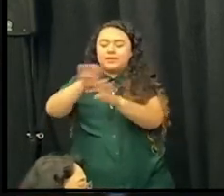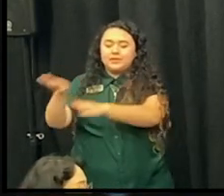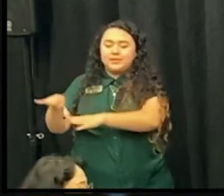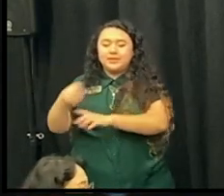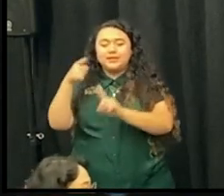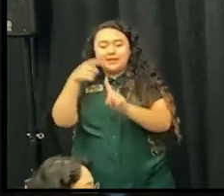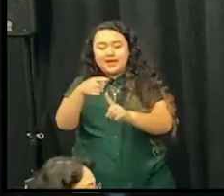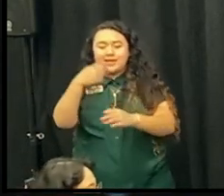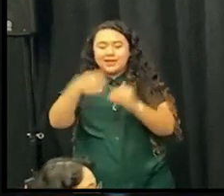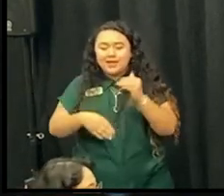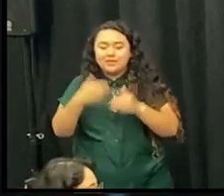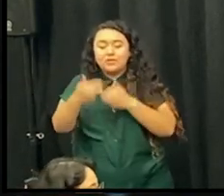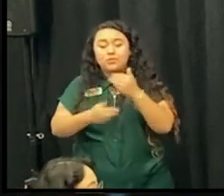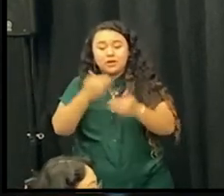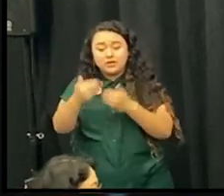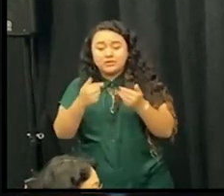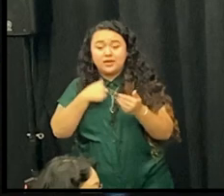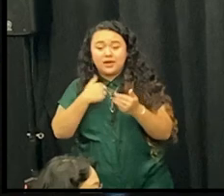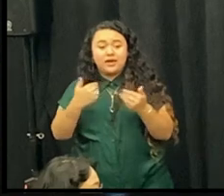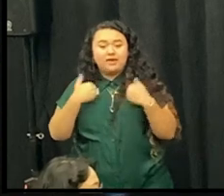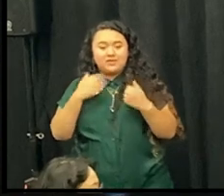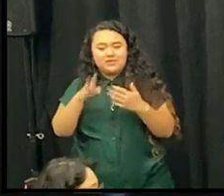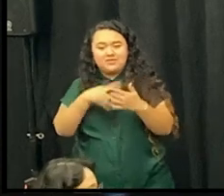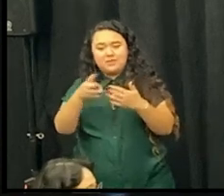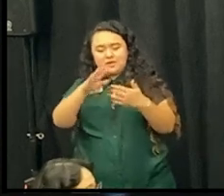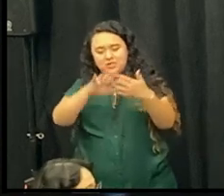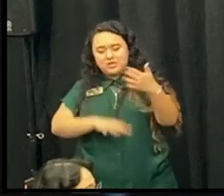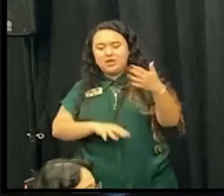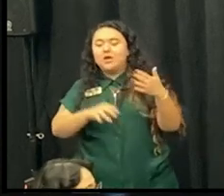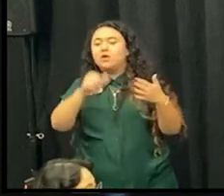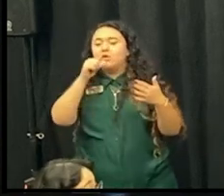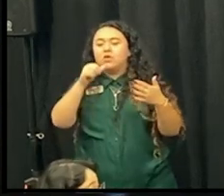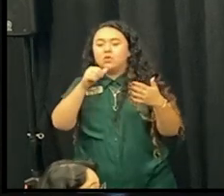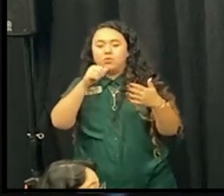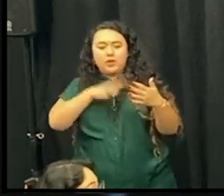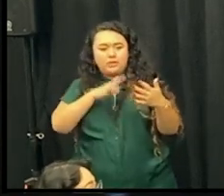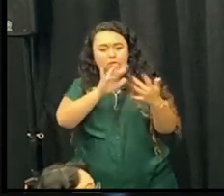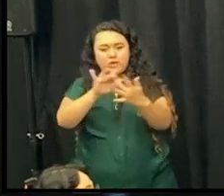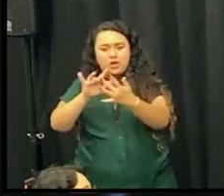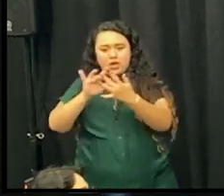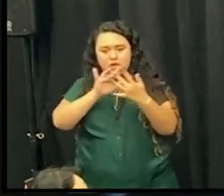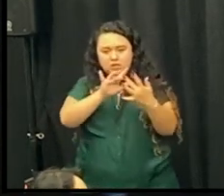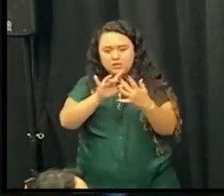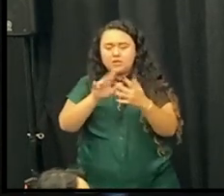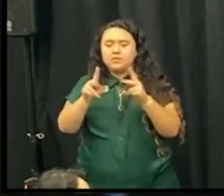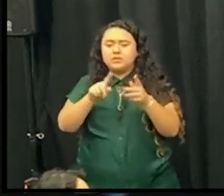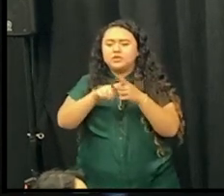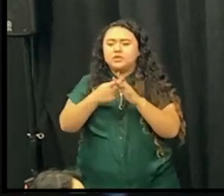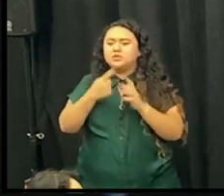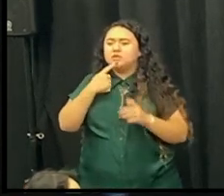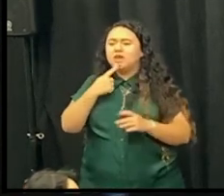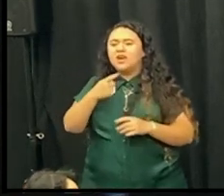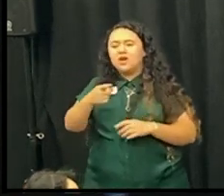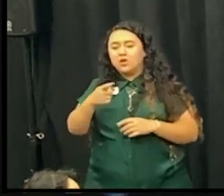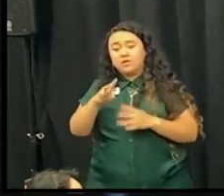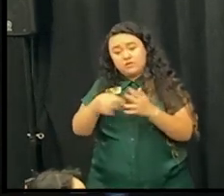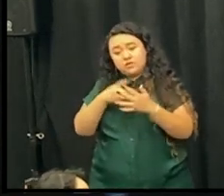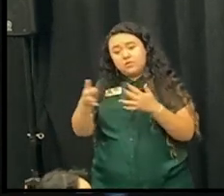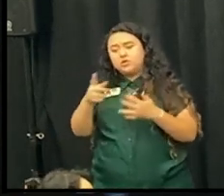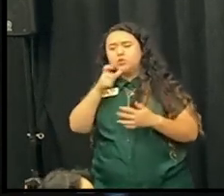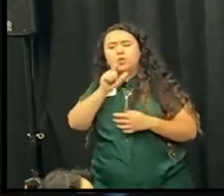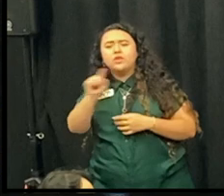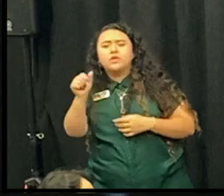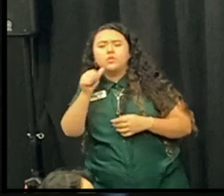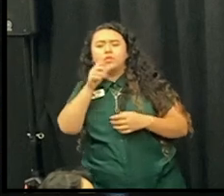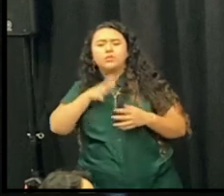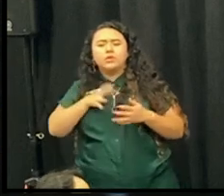this process, I had a spreadsheet of the people we had contacted, and people started to say, I hear you have a spreadsheet. Who are these women? We